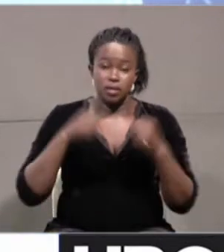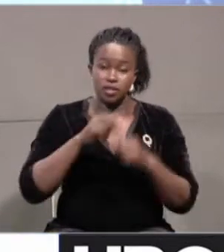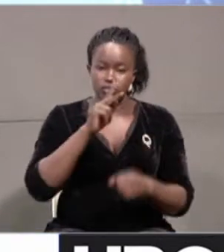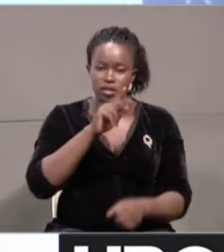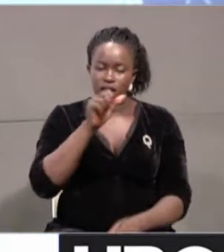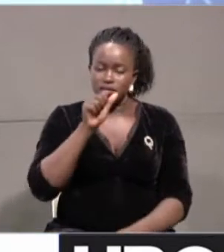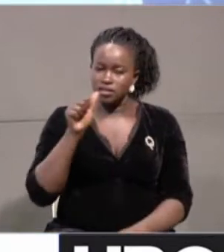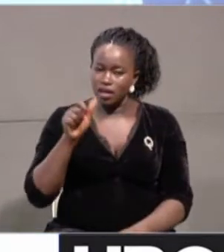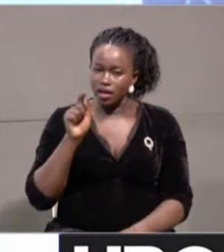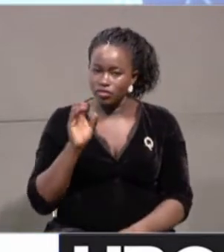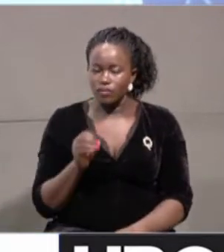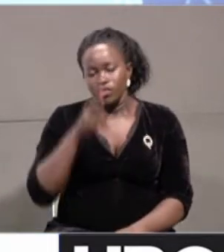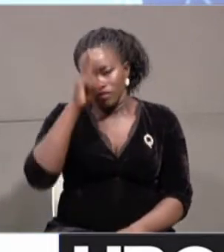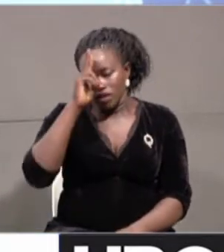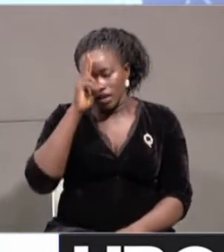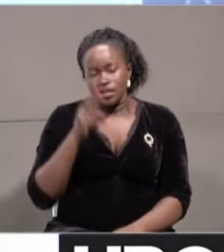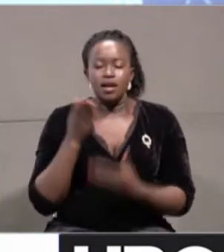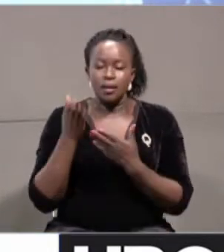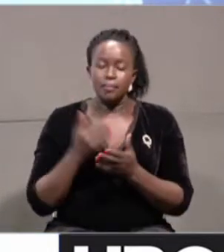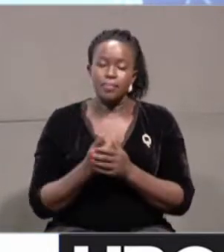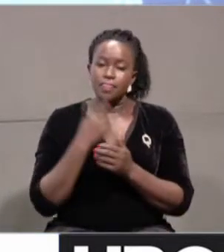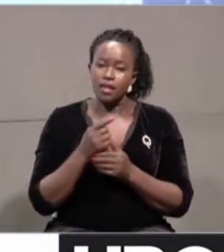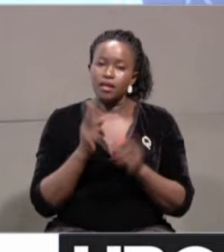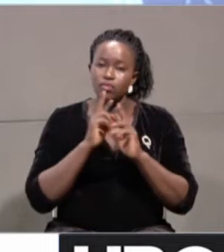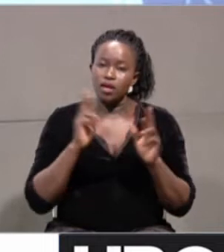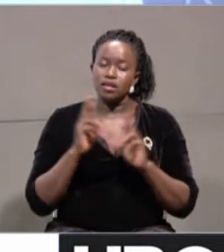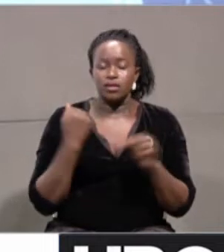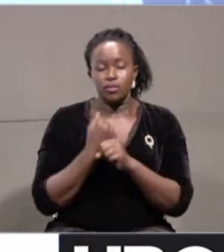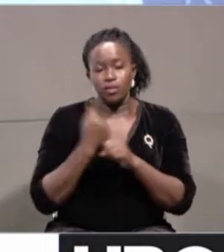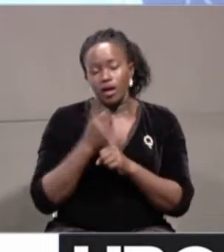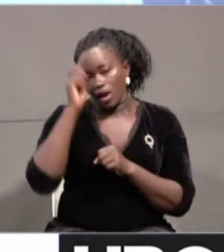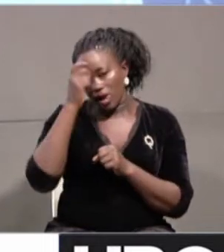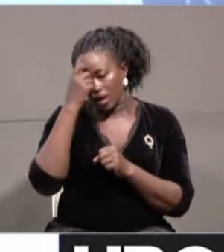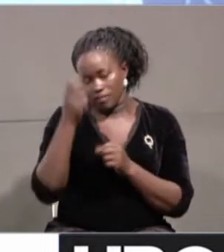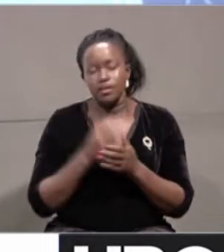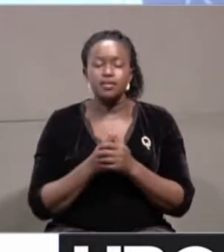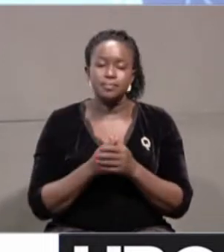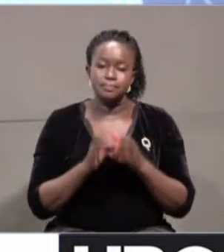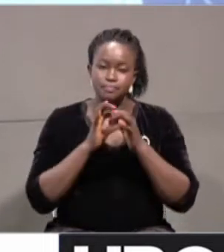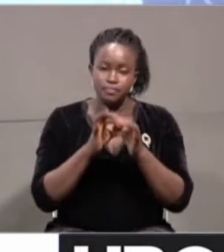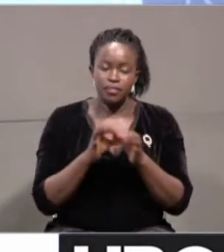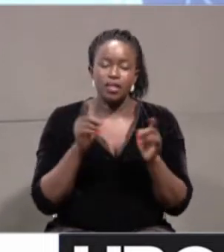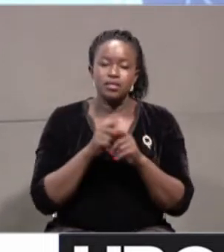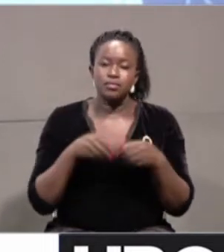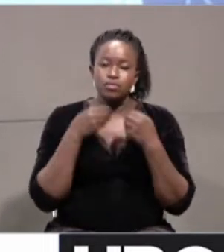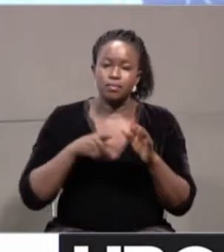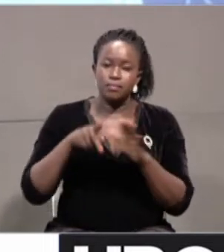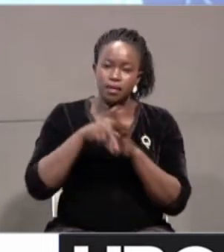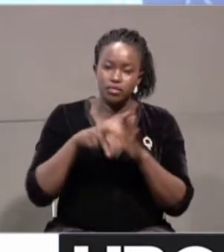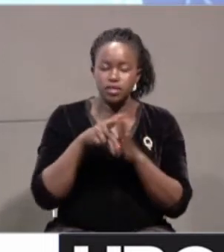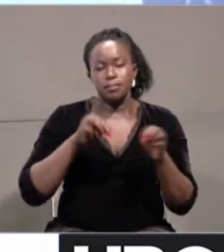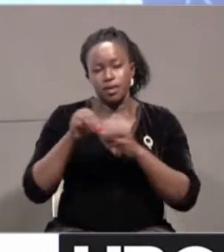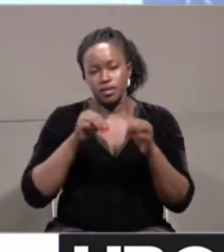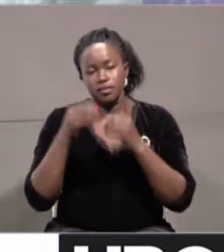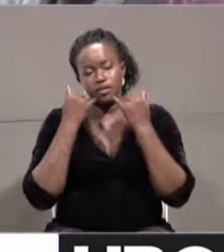Musoke Nkoyoyo, chairperson Kasato Village at the parish head office in Kisenyi, says that they will work closely with government in providing